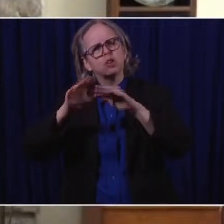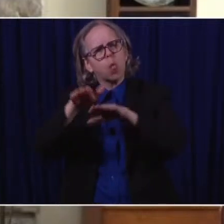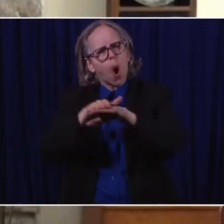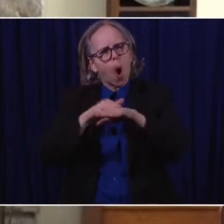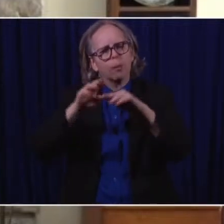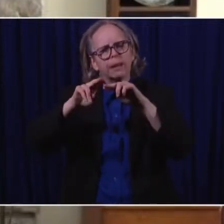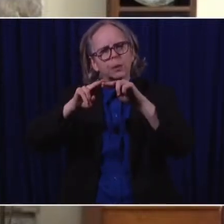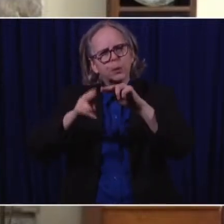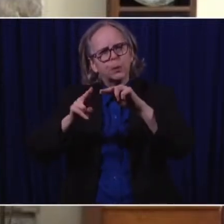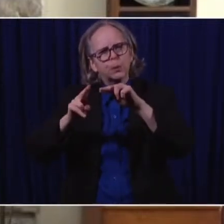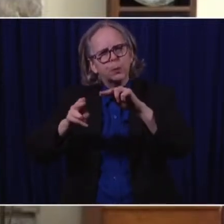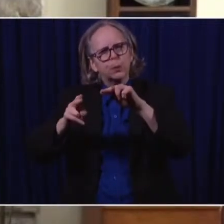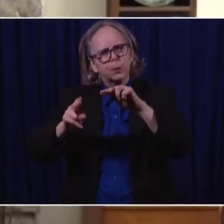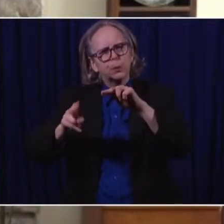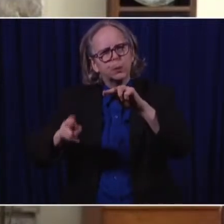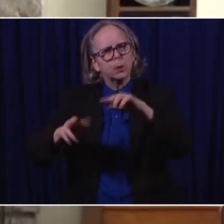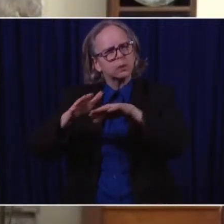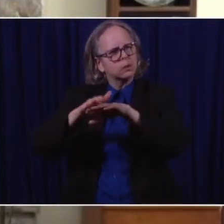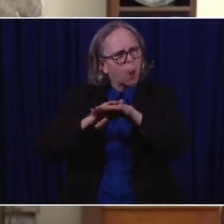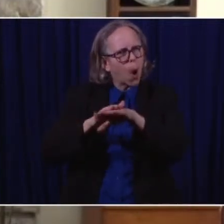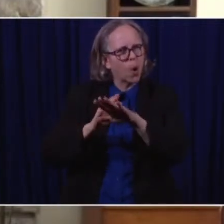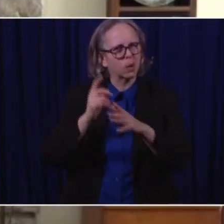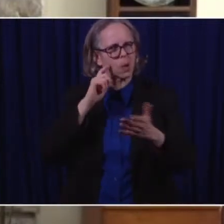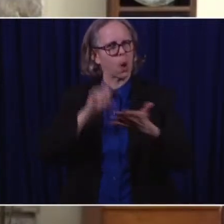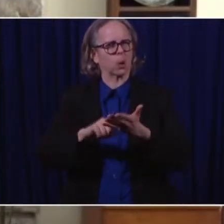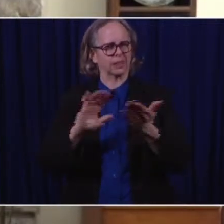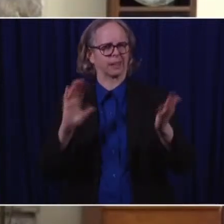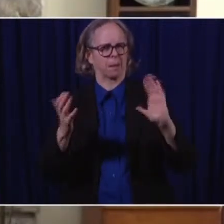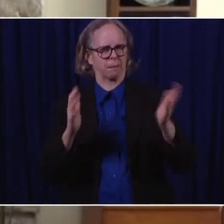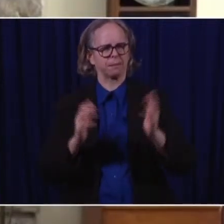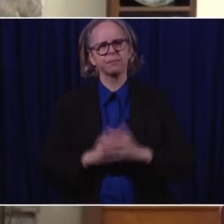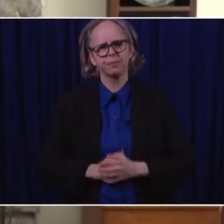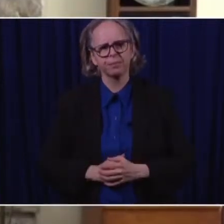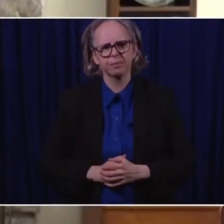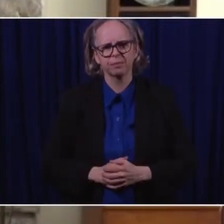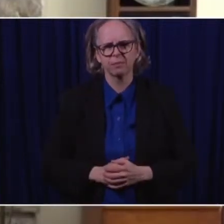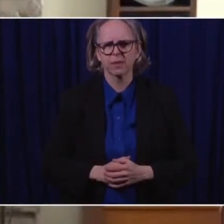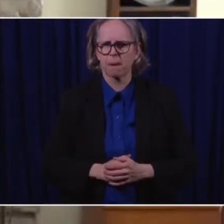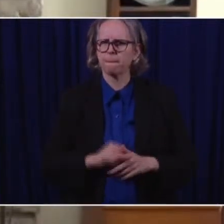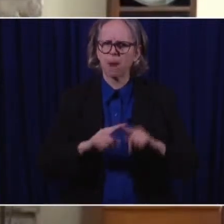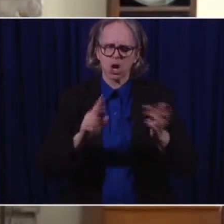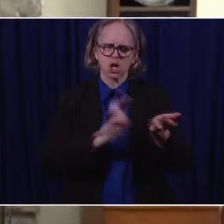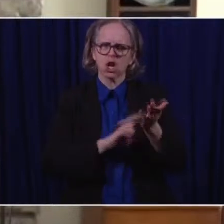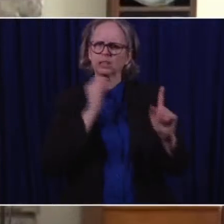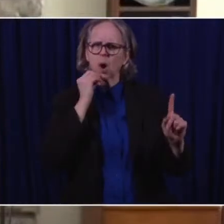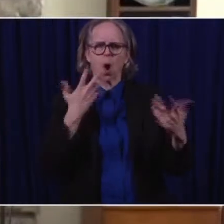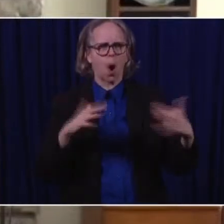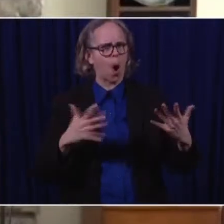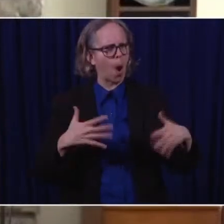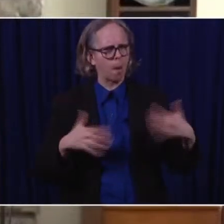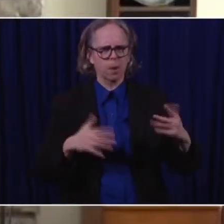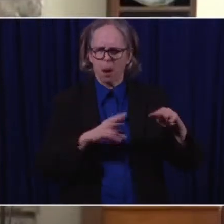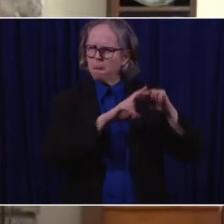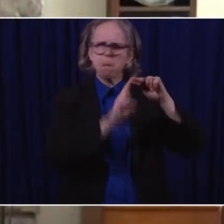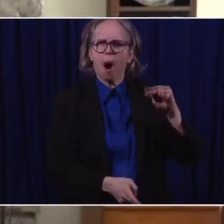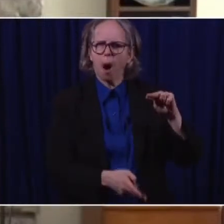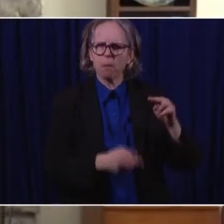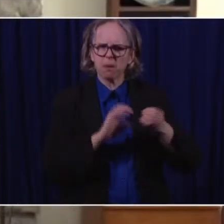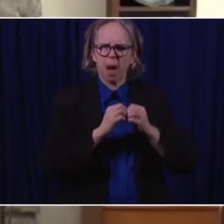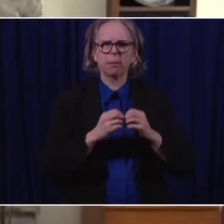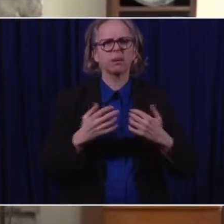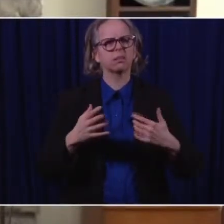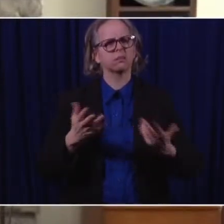dramatically. So it is something that we really are very happy to see. And just to take a couple snapshots,